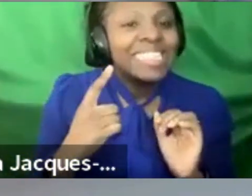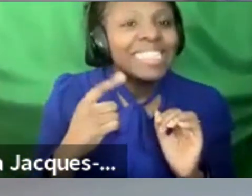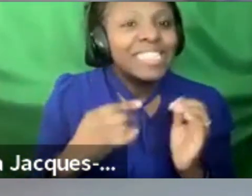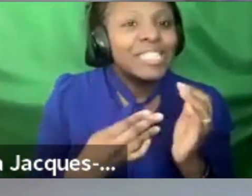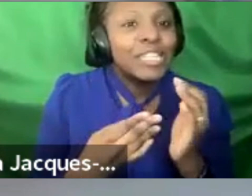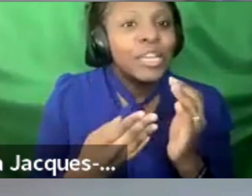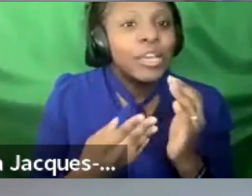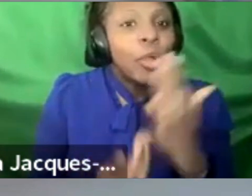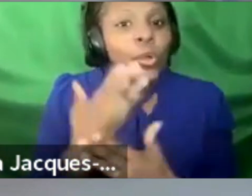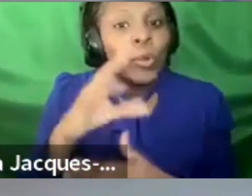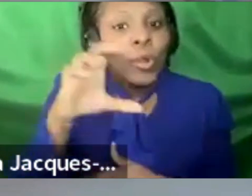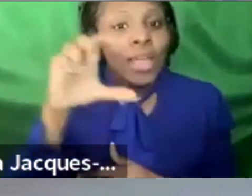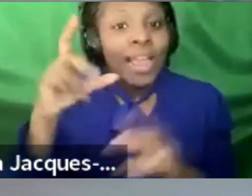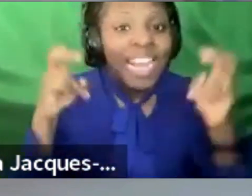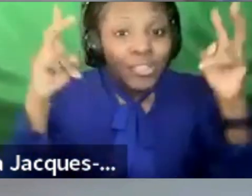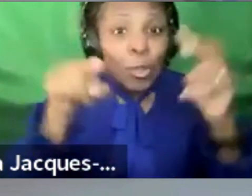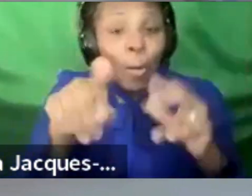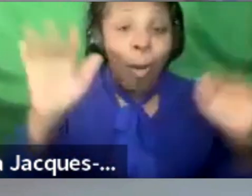Newcastle.